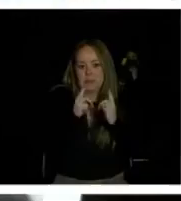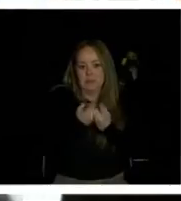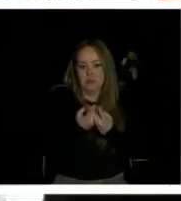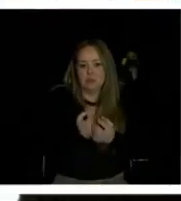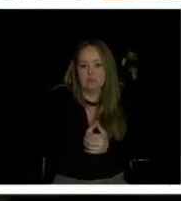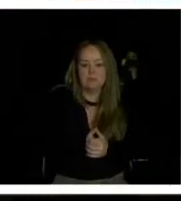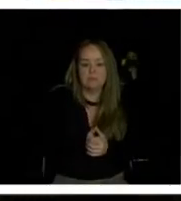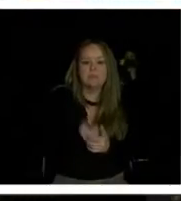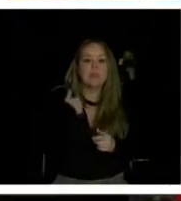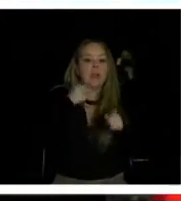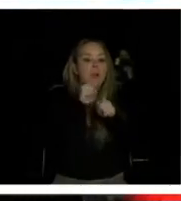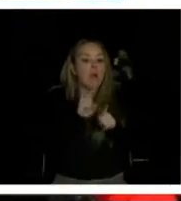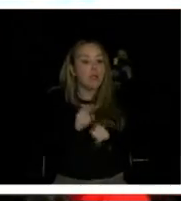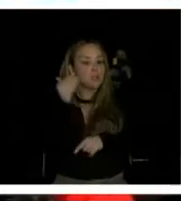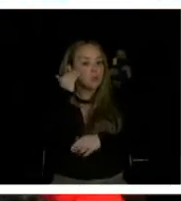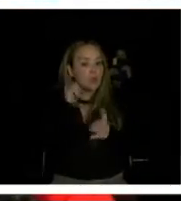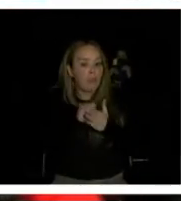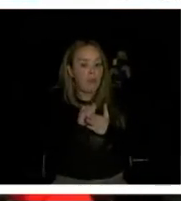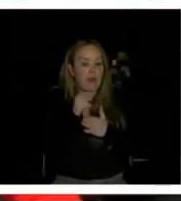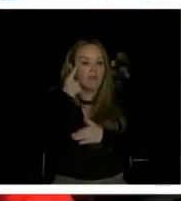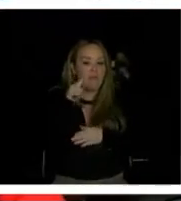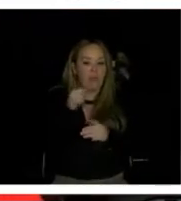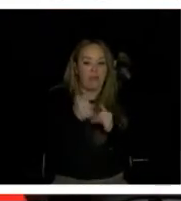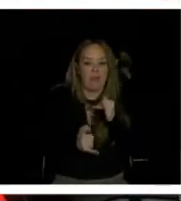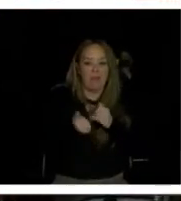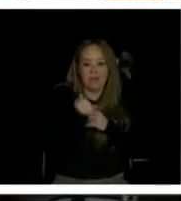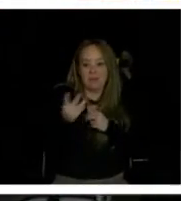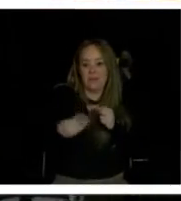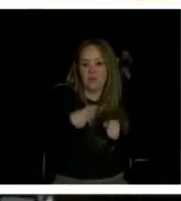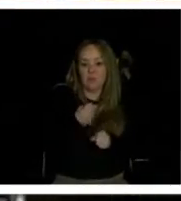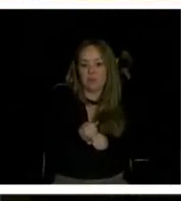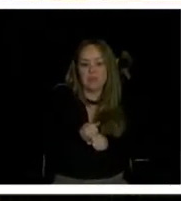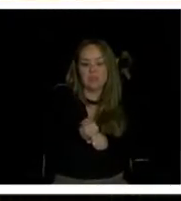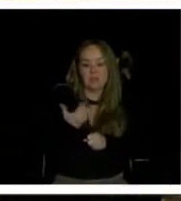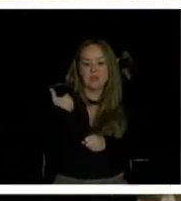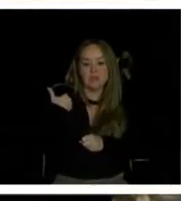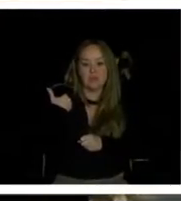I also know that over the last several years,